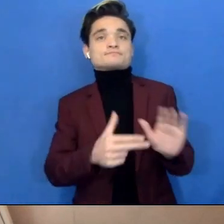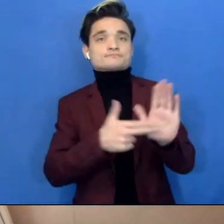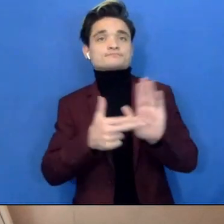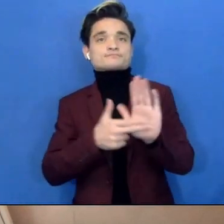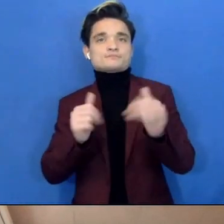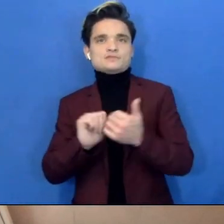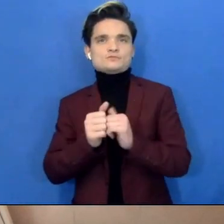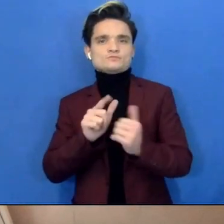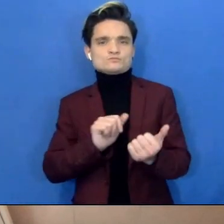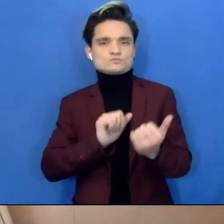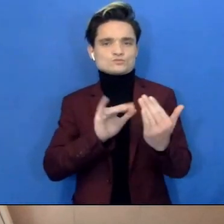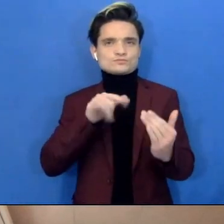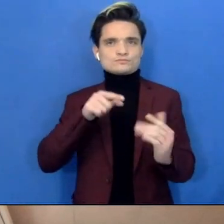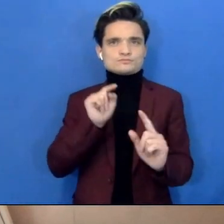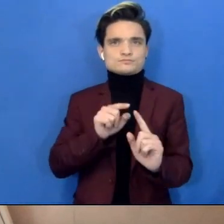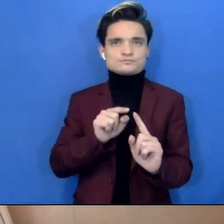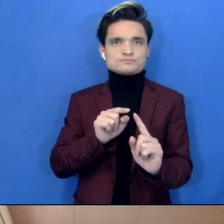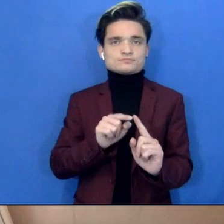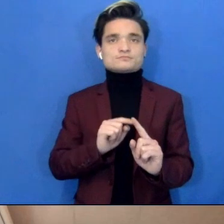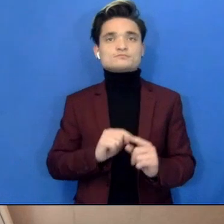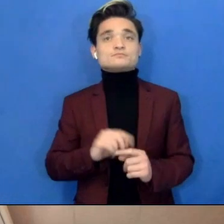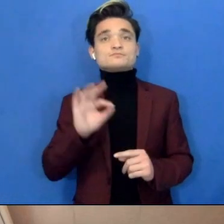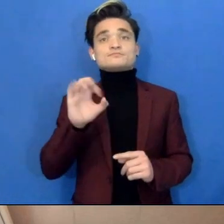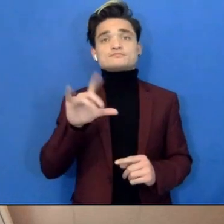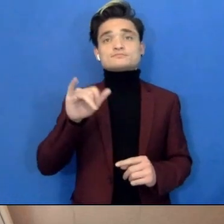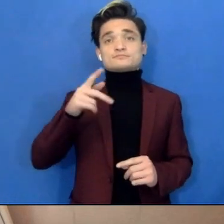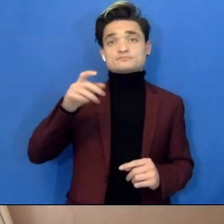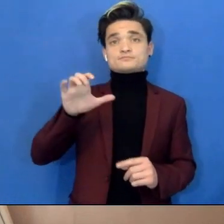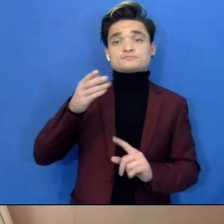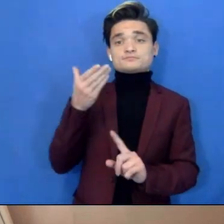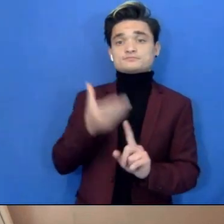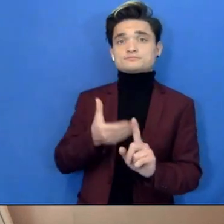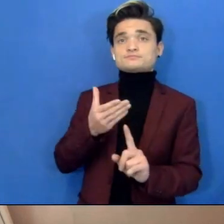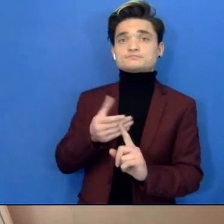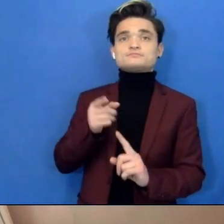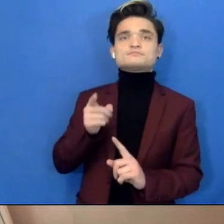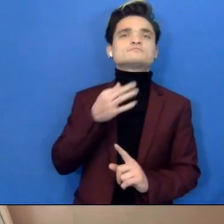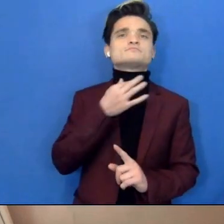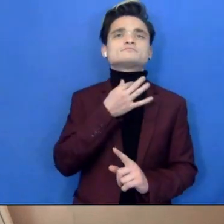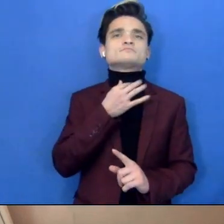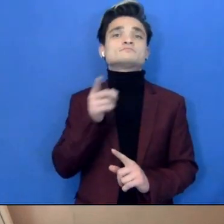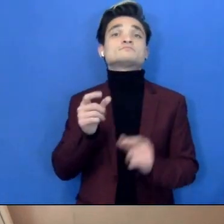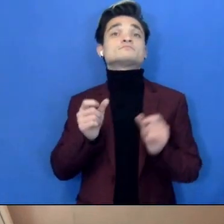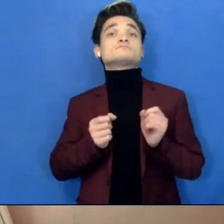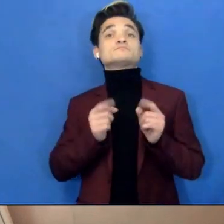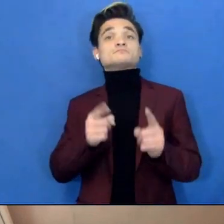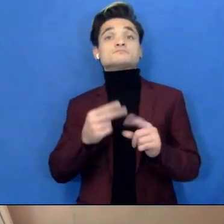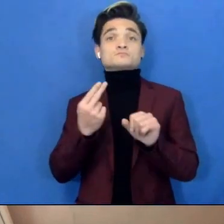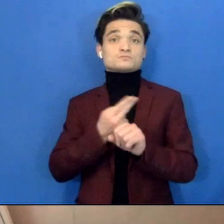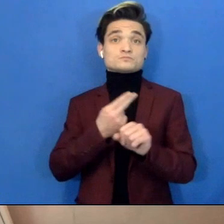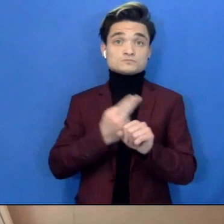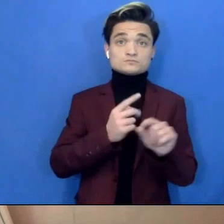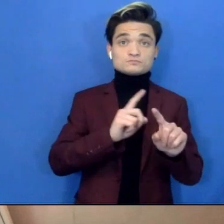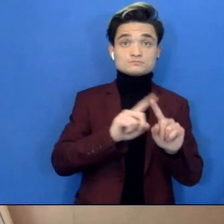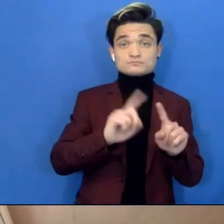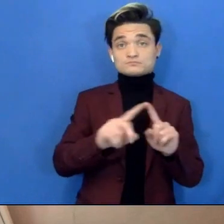how does improvising in another language change the way you improvise and you approach characters from a